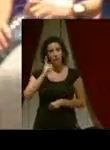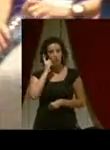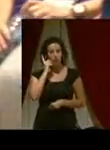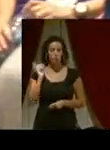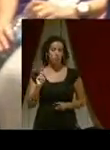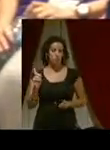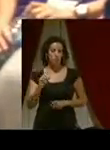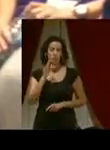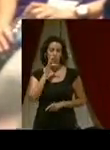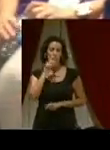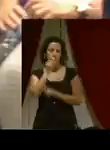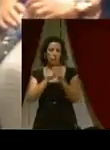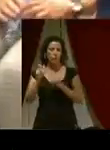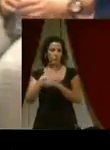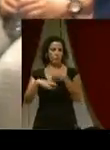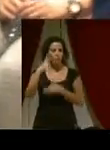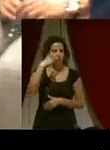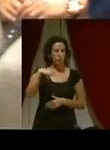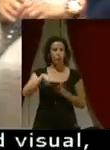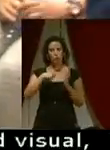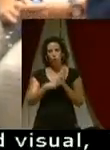not all users were